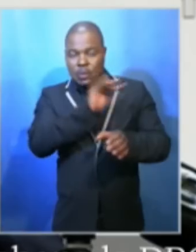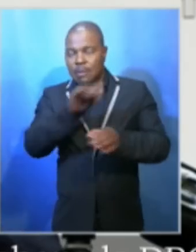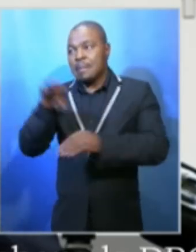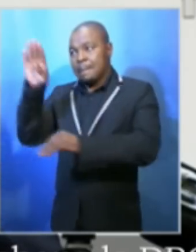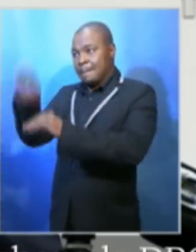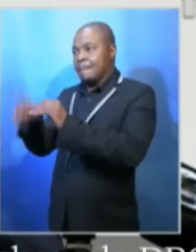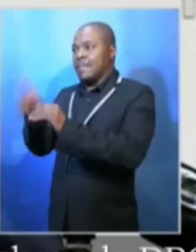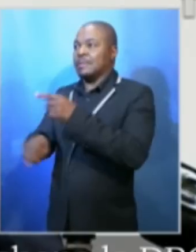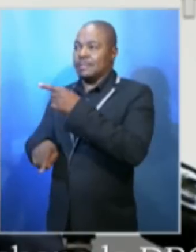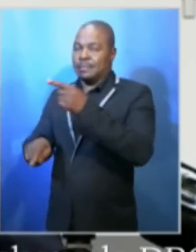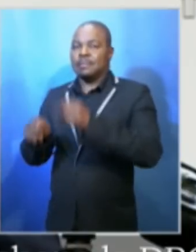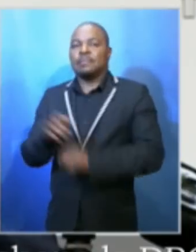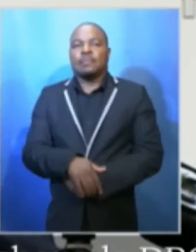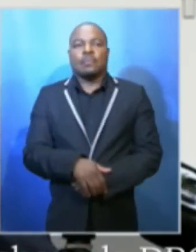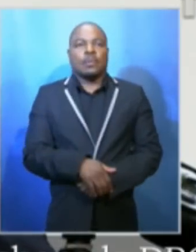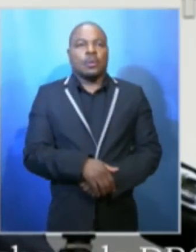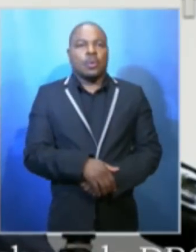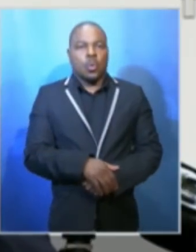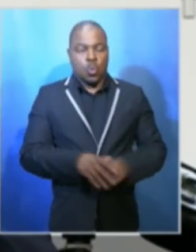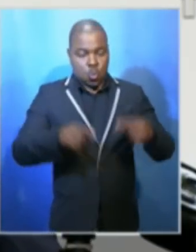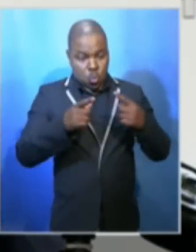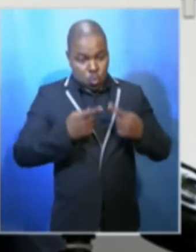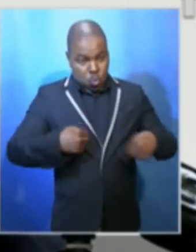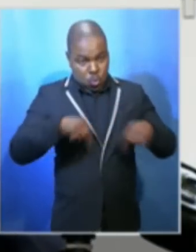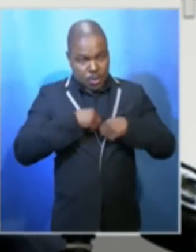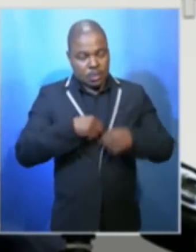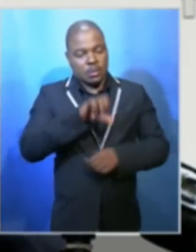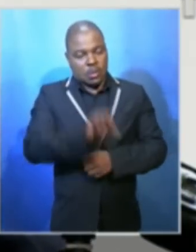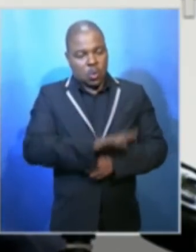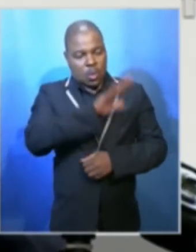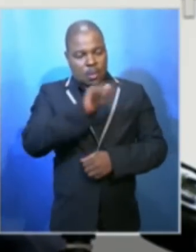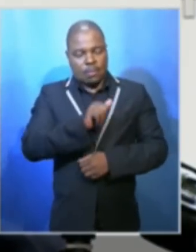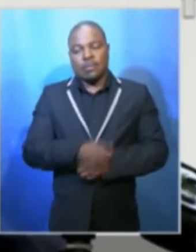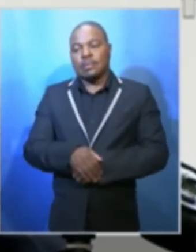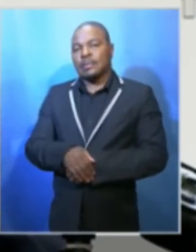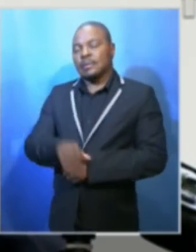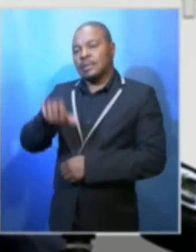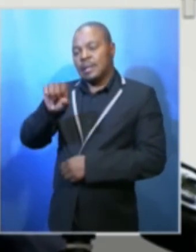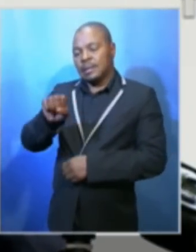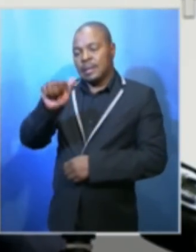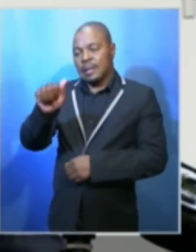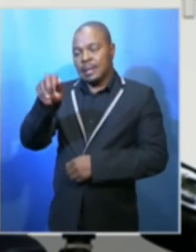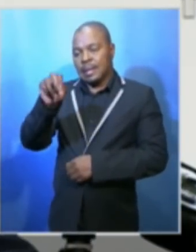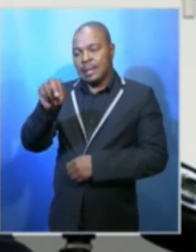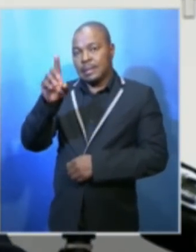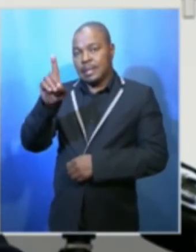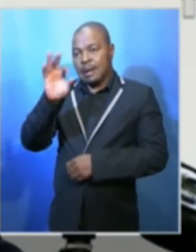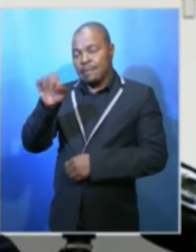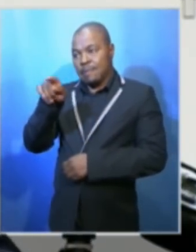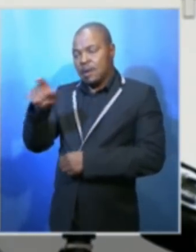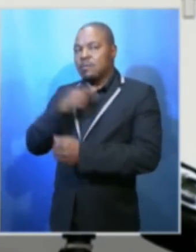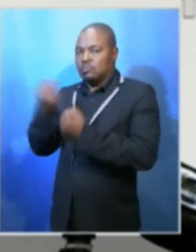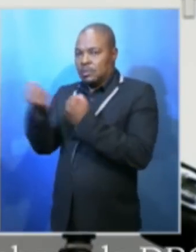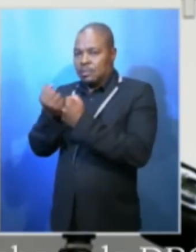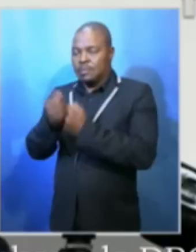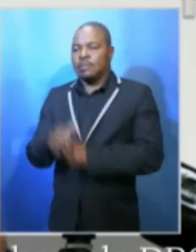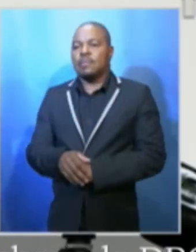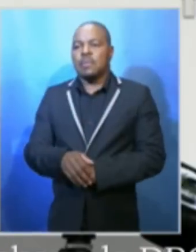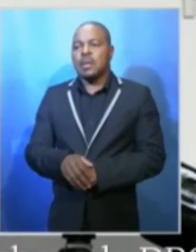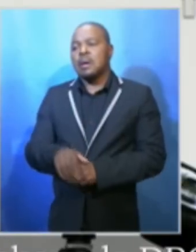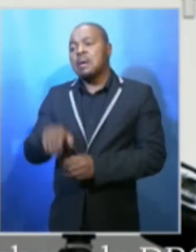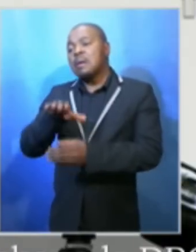As a nation, we stand together in support of the SANDF and the families who have lost loved ones in